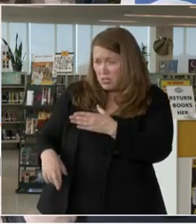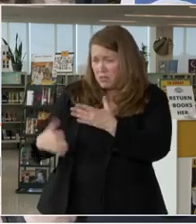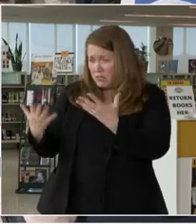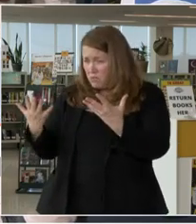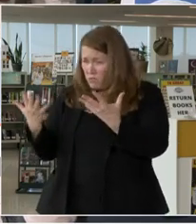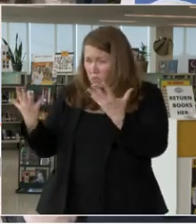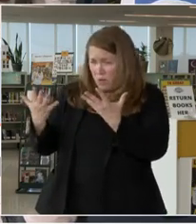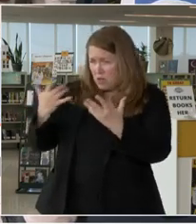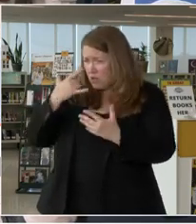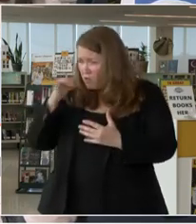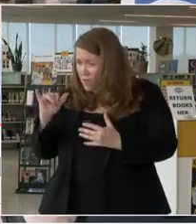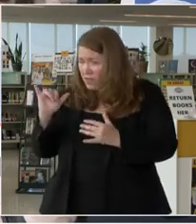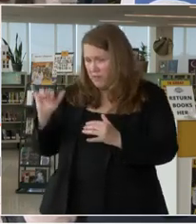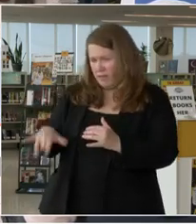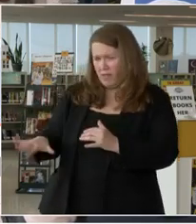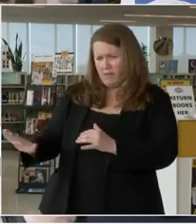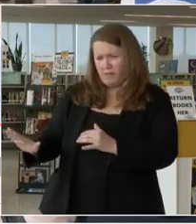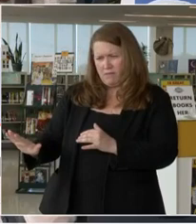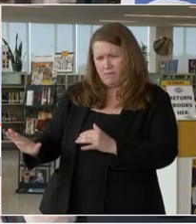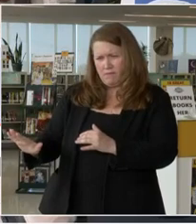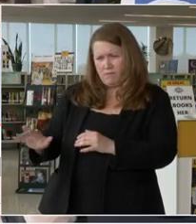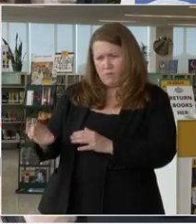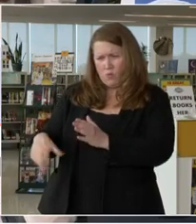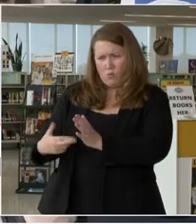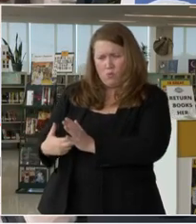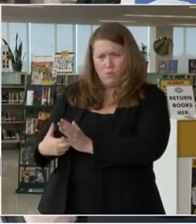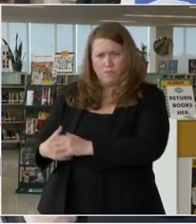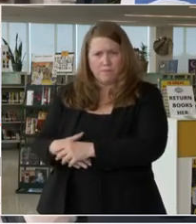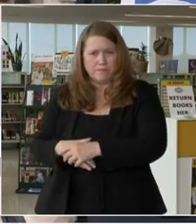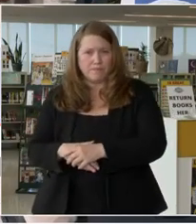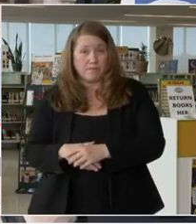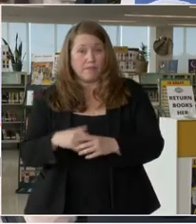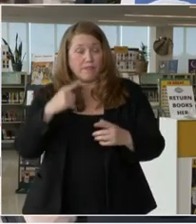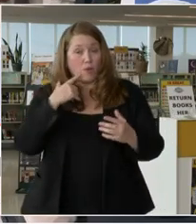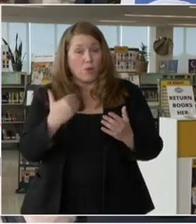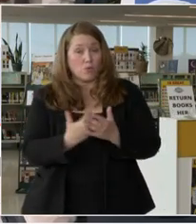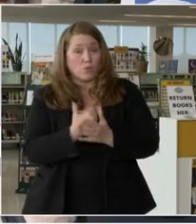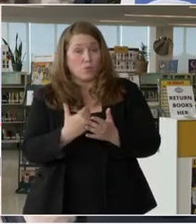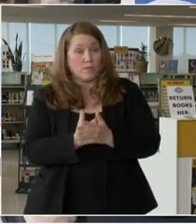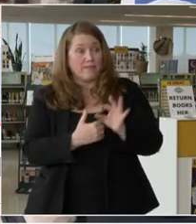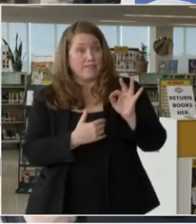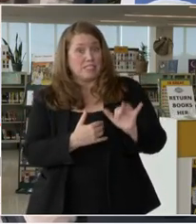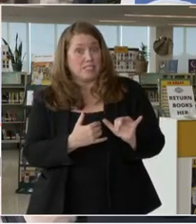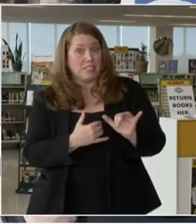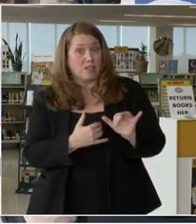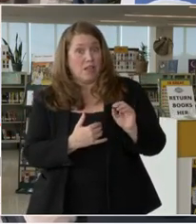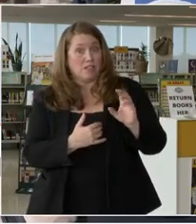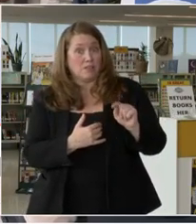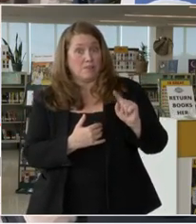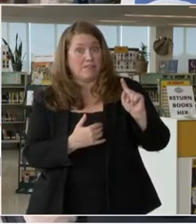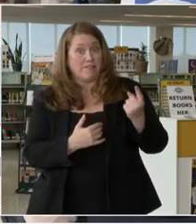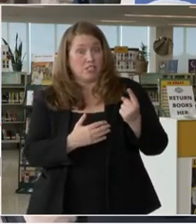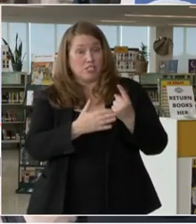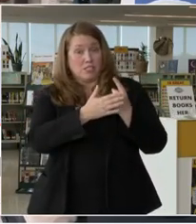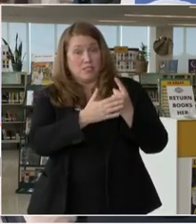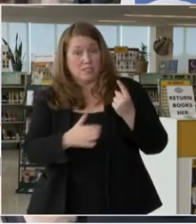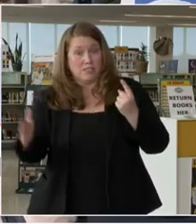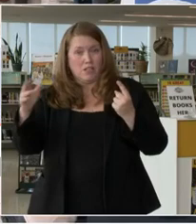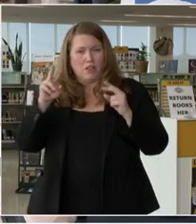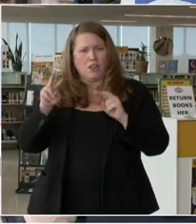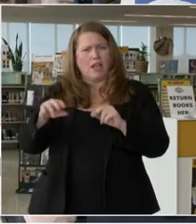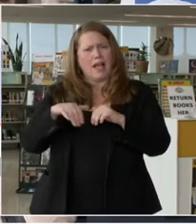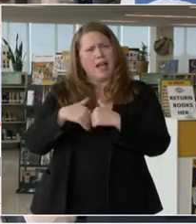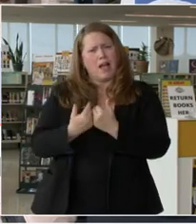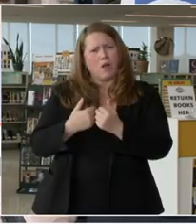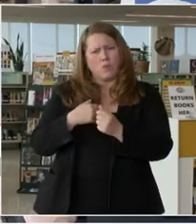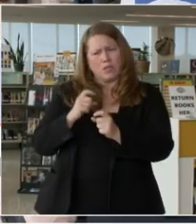too. And part of what Building Blocks has done recently is look at effective community organizations that are